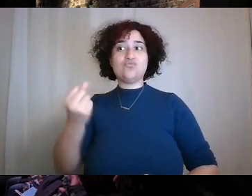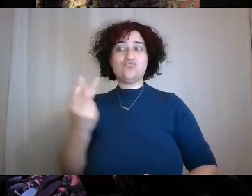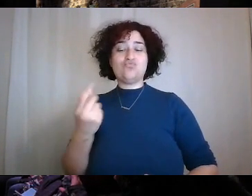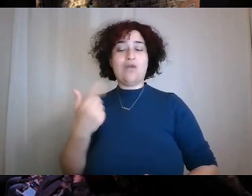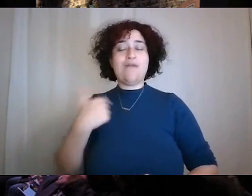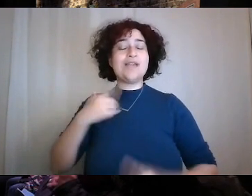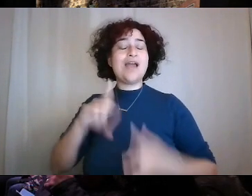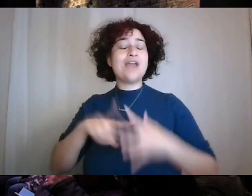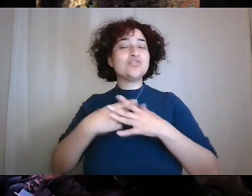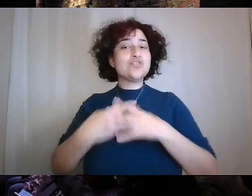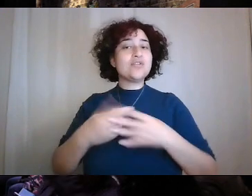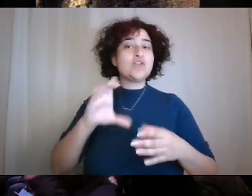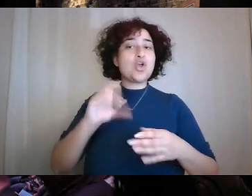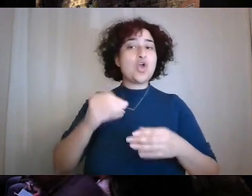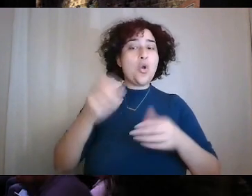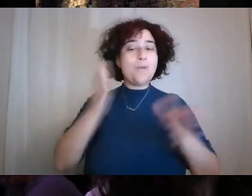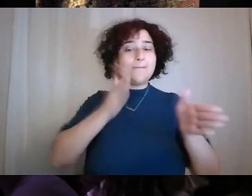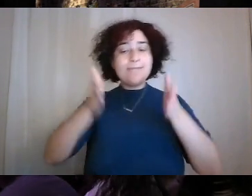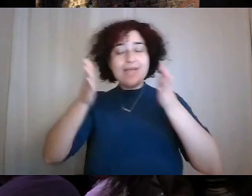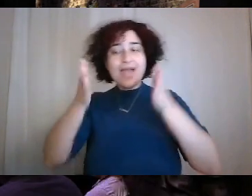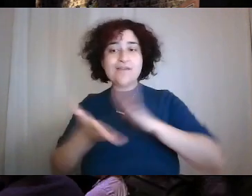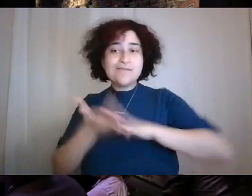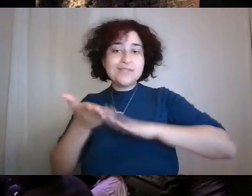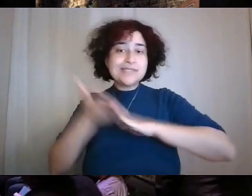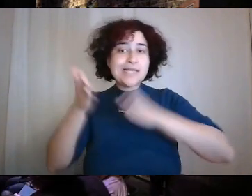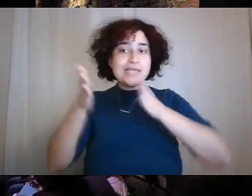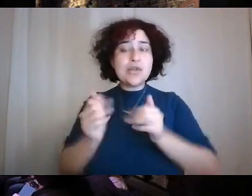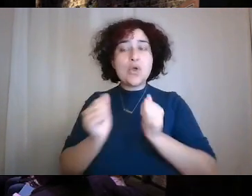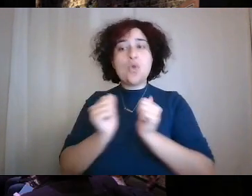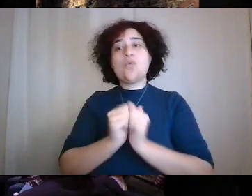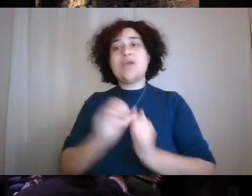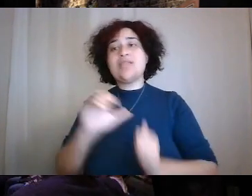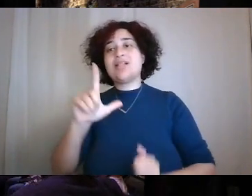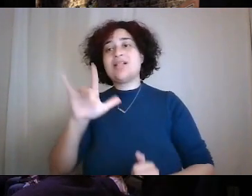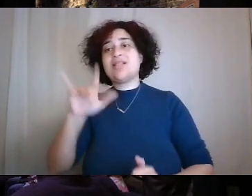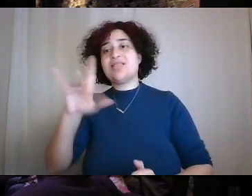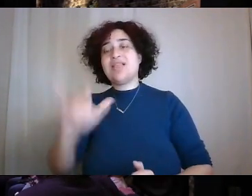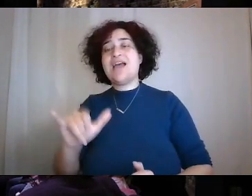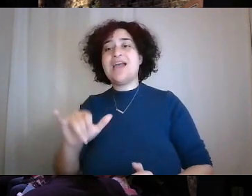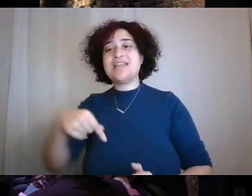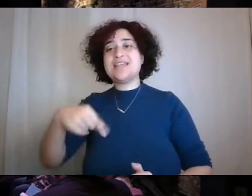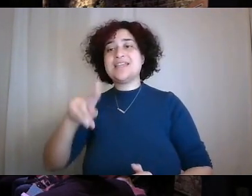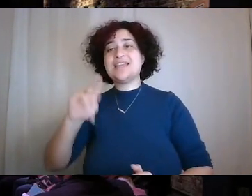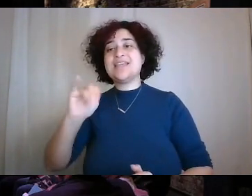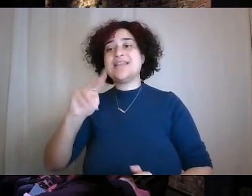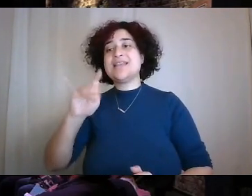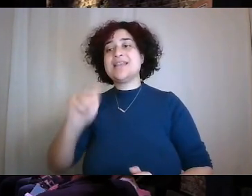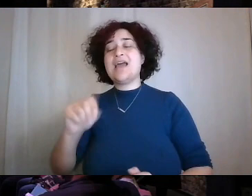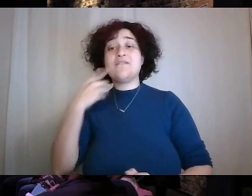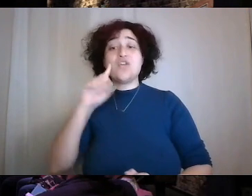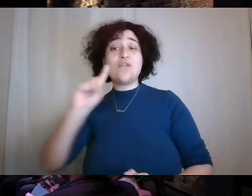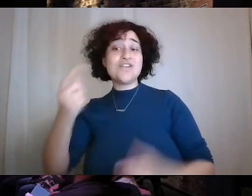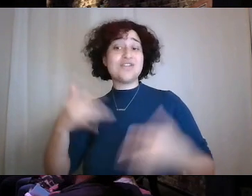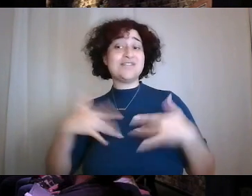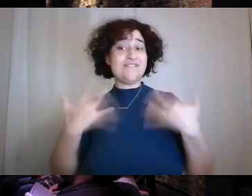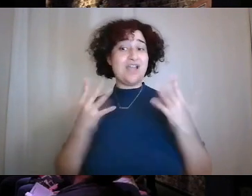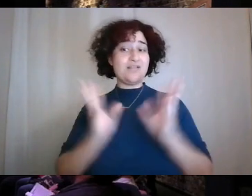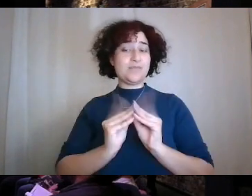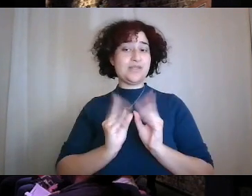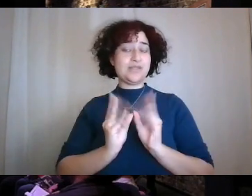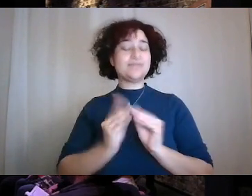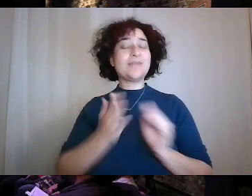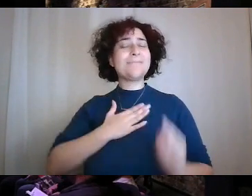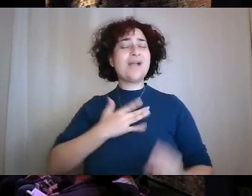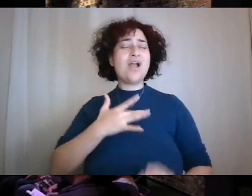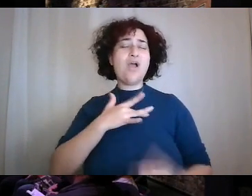alongside Clyde and Kinan Valdez for the first convening. My heart is